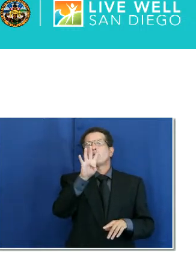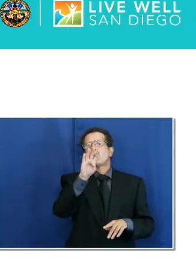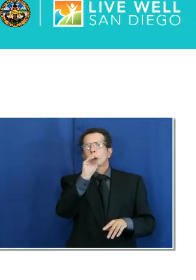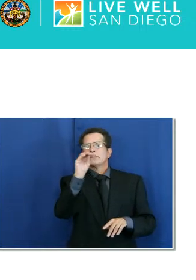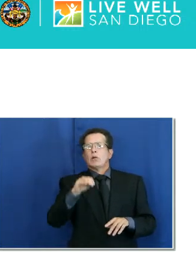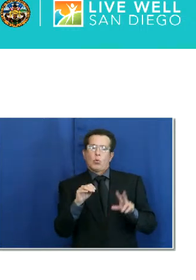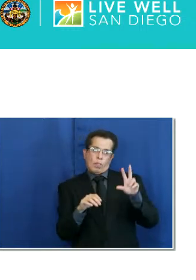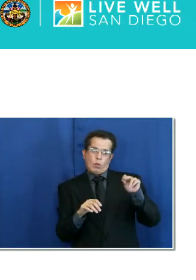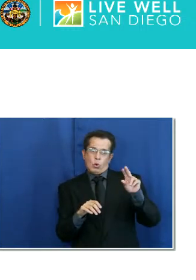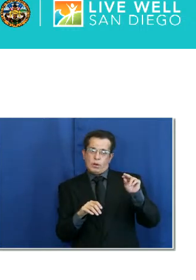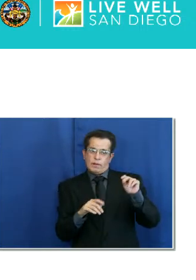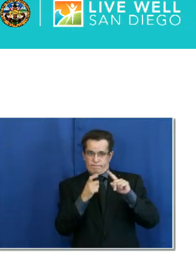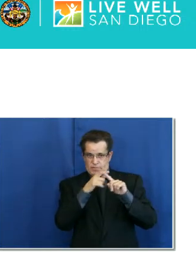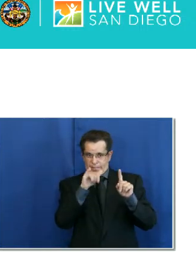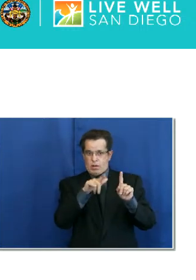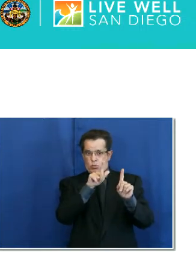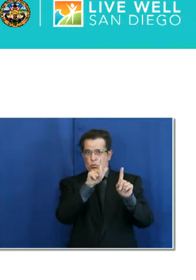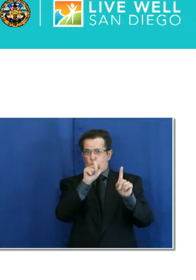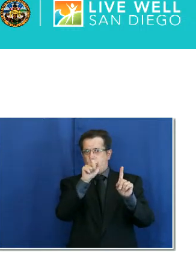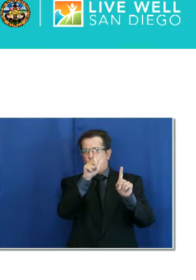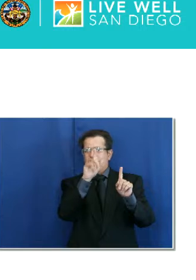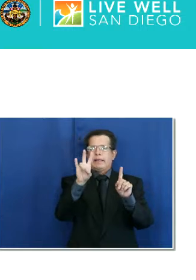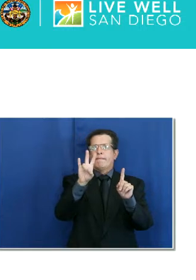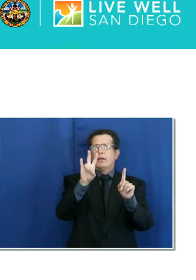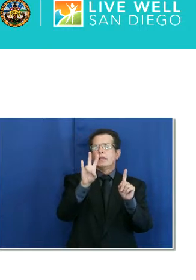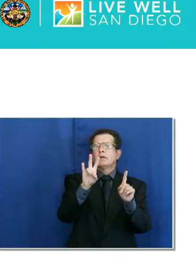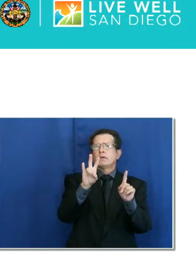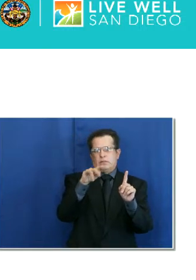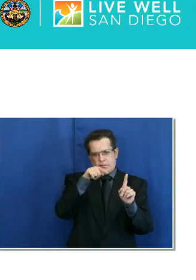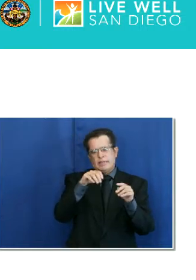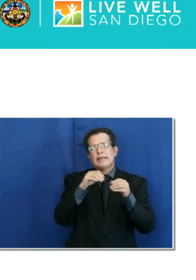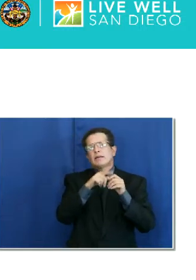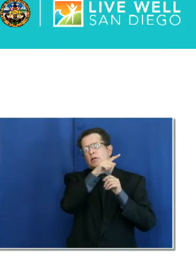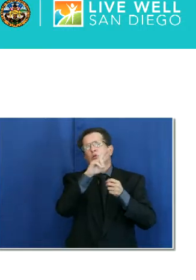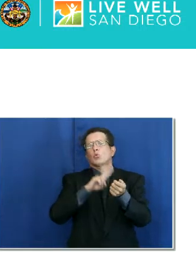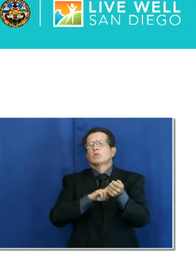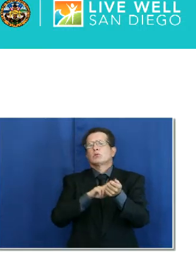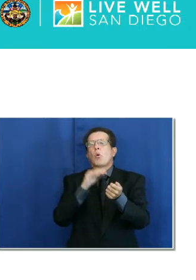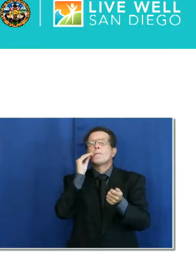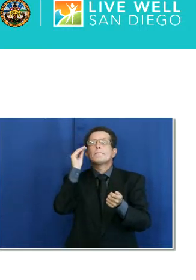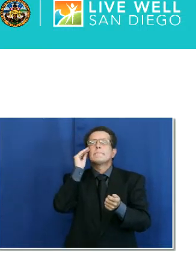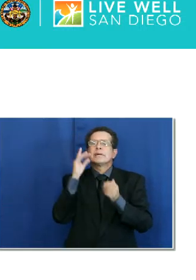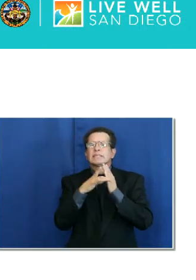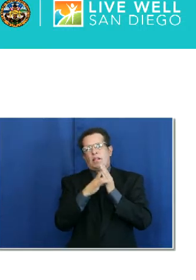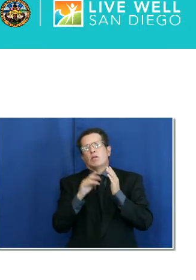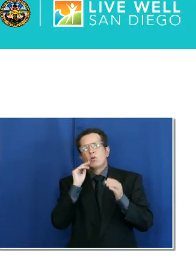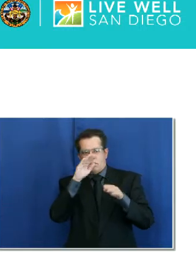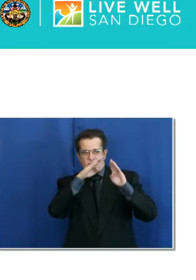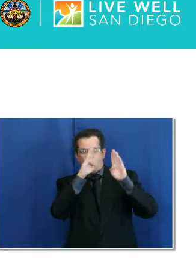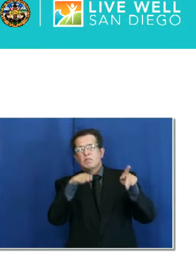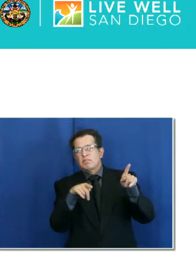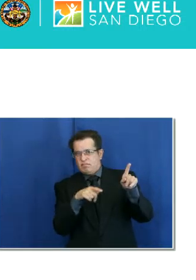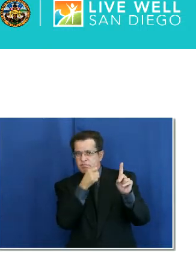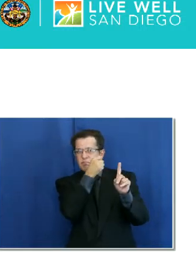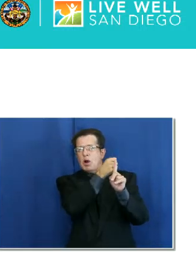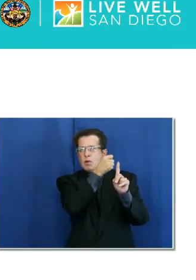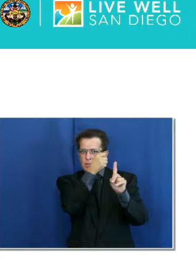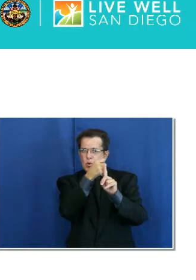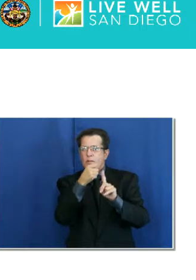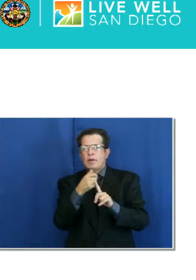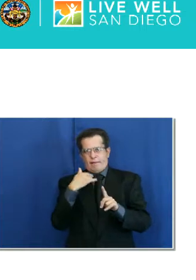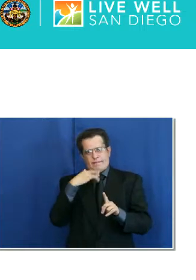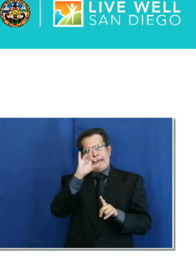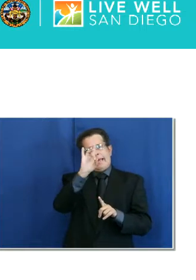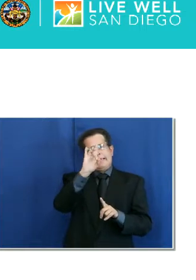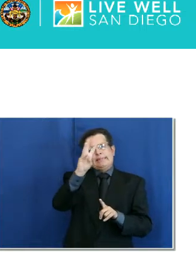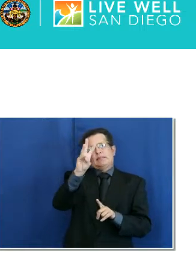24% of the 127 number are in skilled nursing facilities. And there are 86 skilled